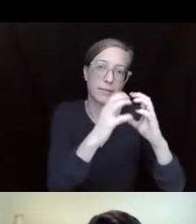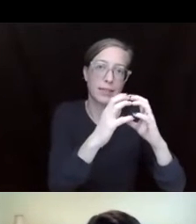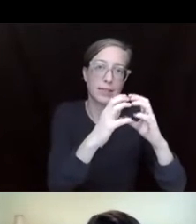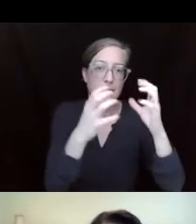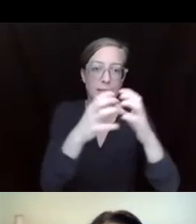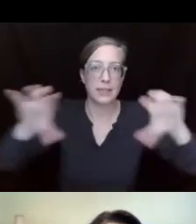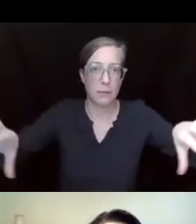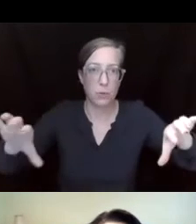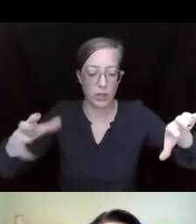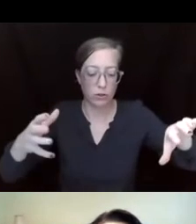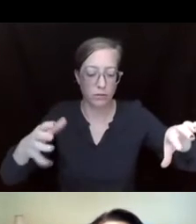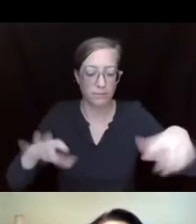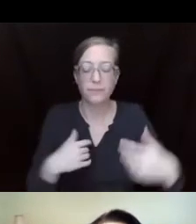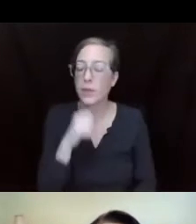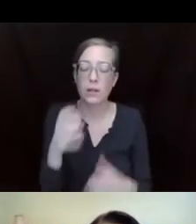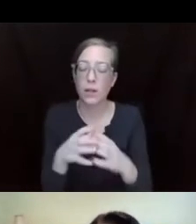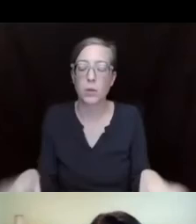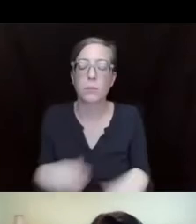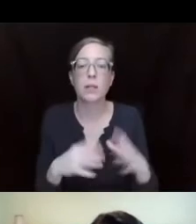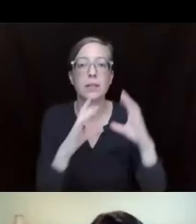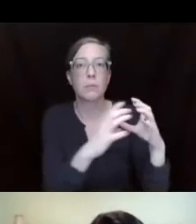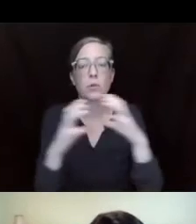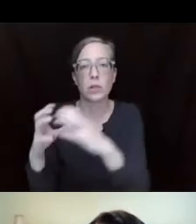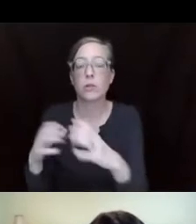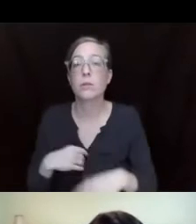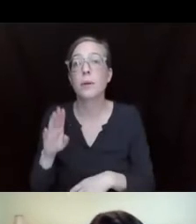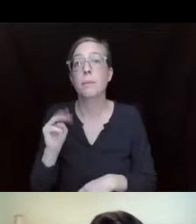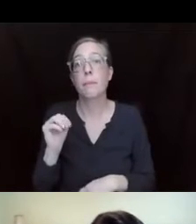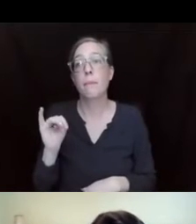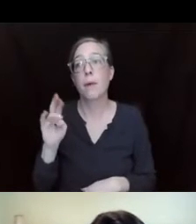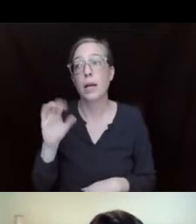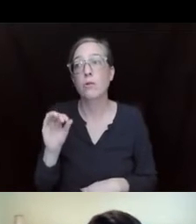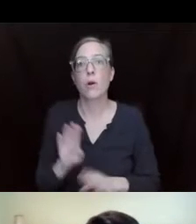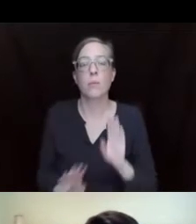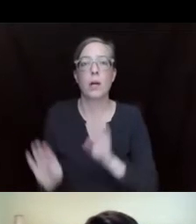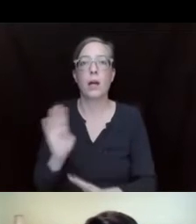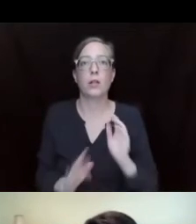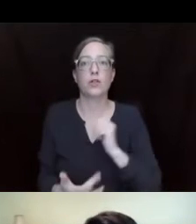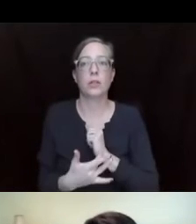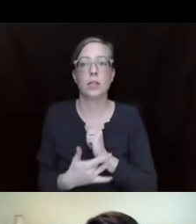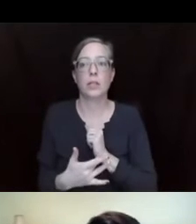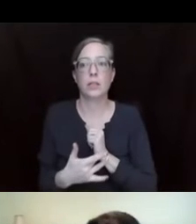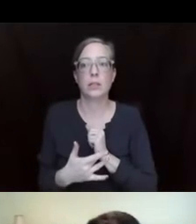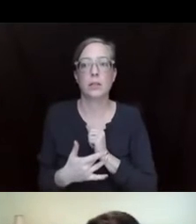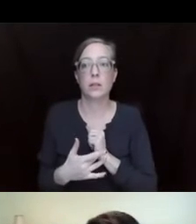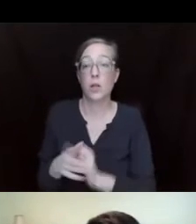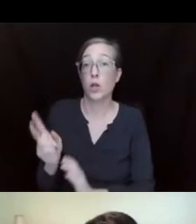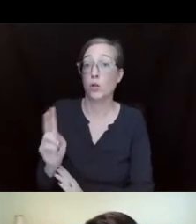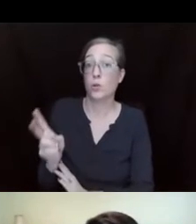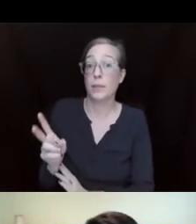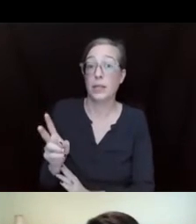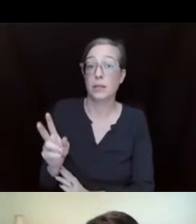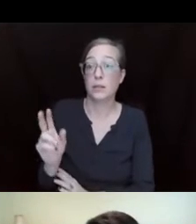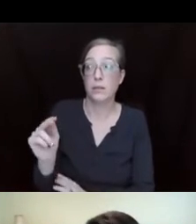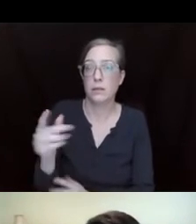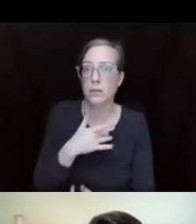and enrichment, like with microbiological techniques, normal techniques, instead of 2 minutes, you're talking about 2 days or perhaps